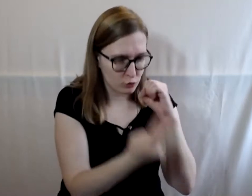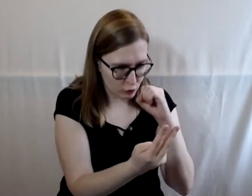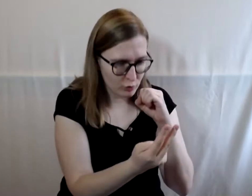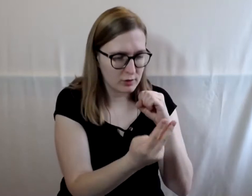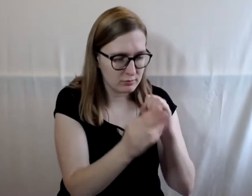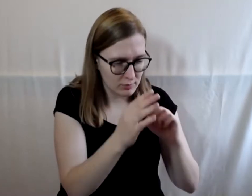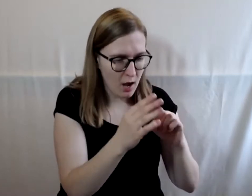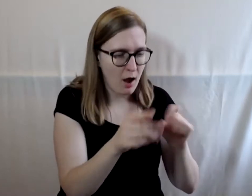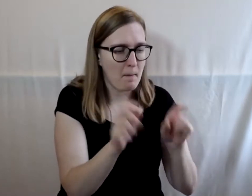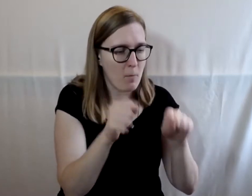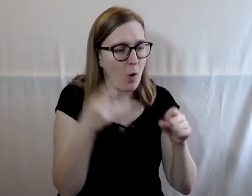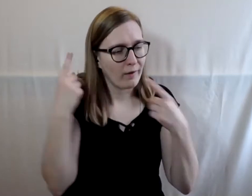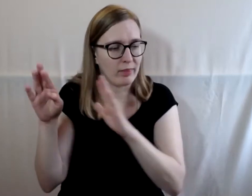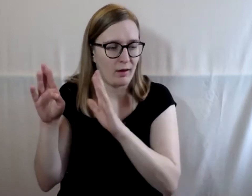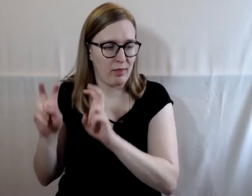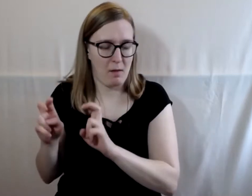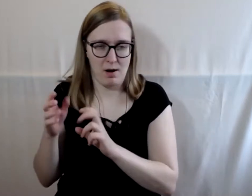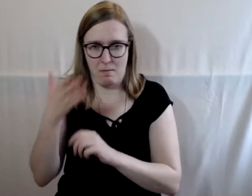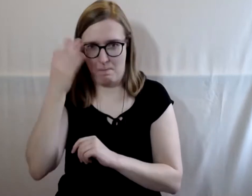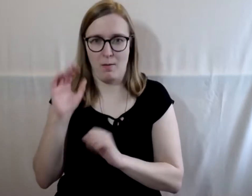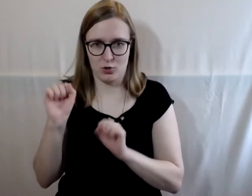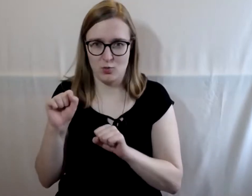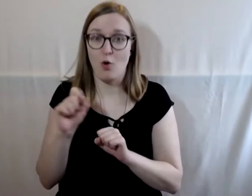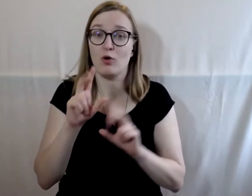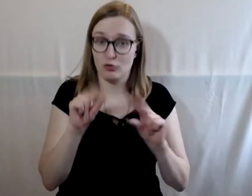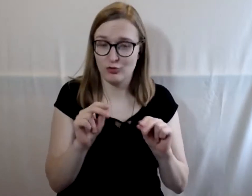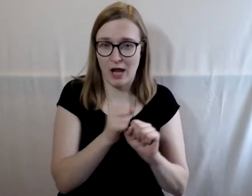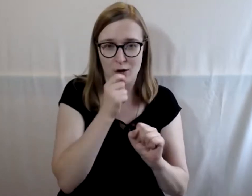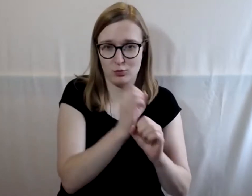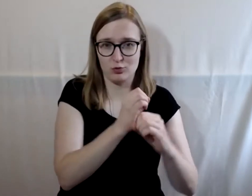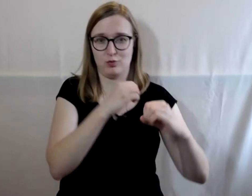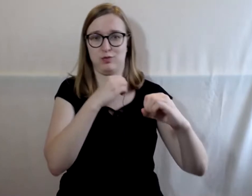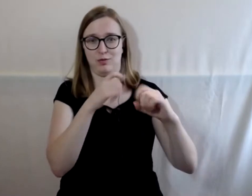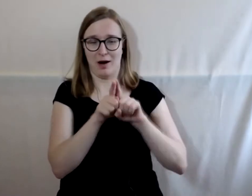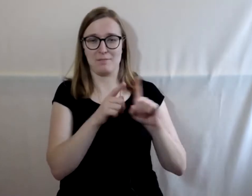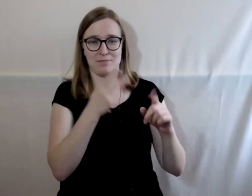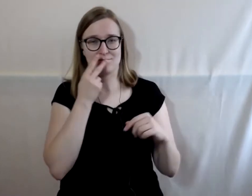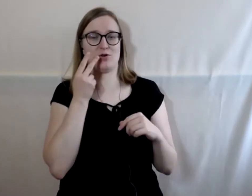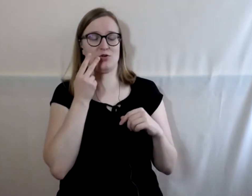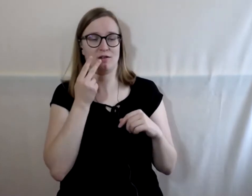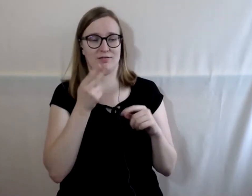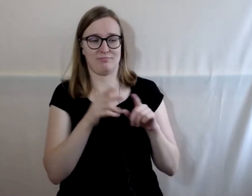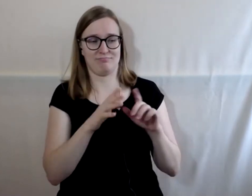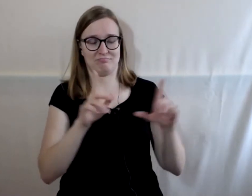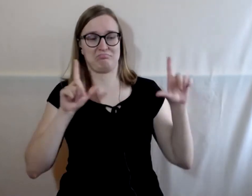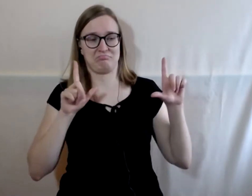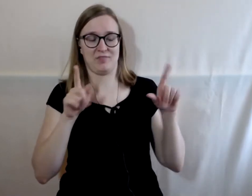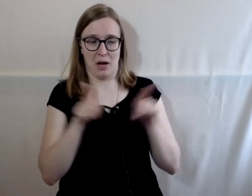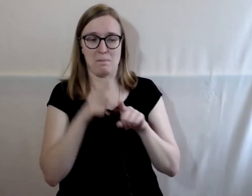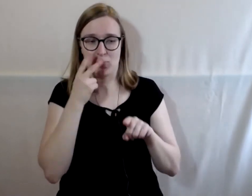content and so is it inclusive or is it actually excluding some